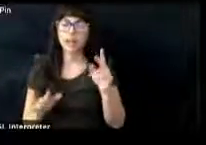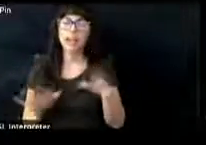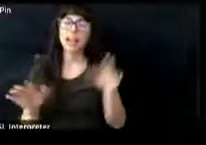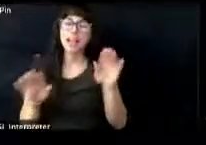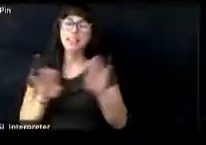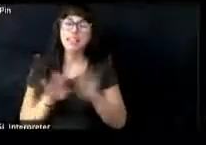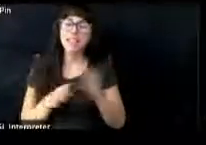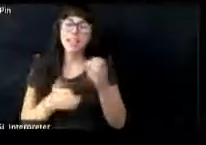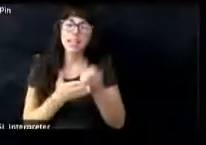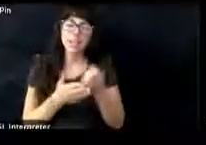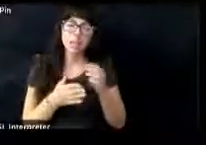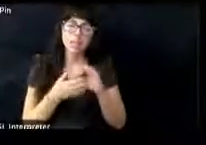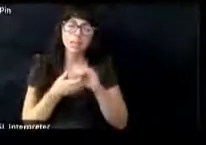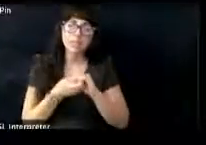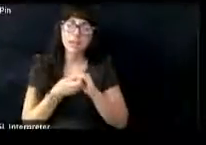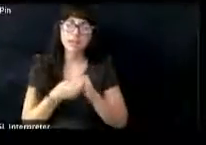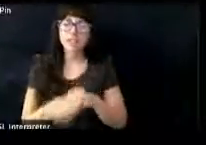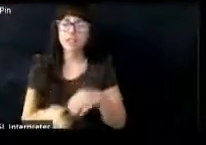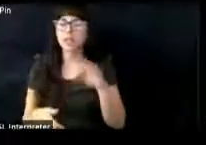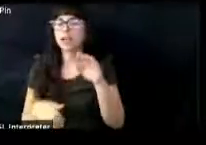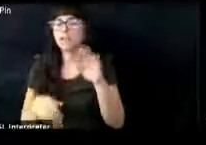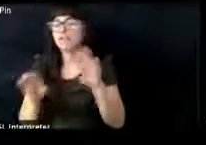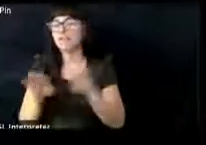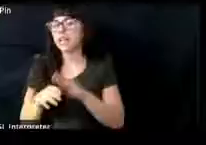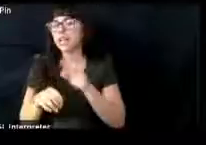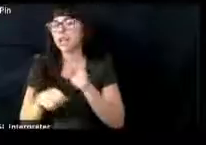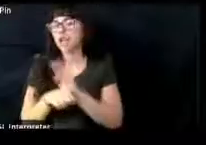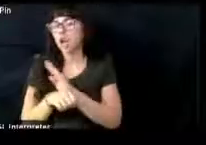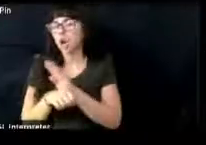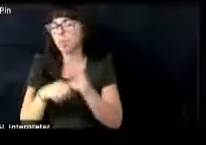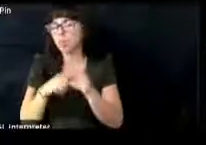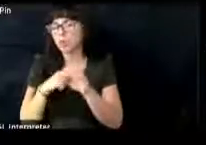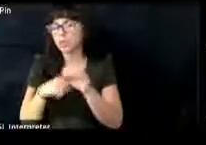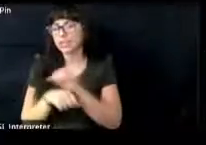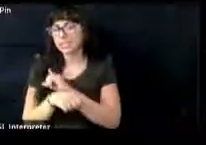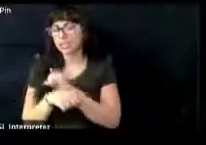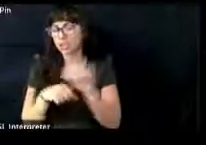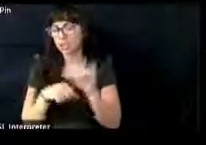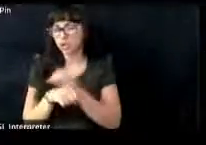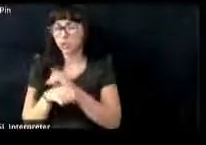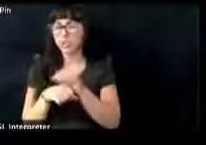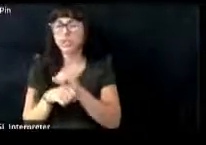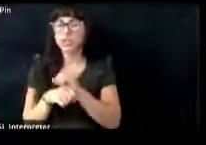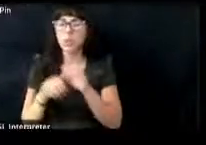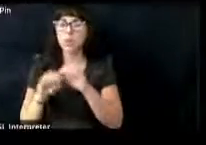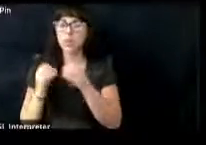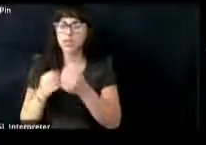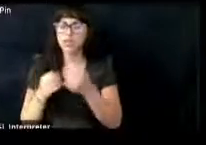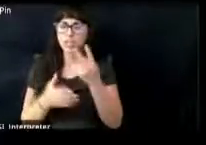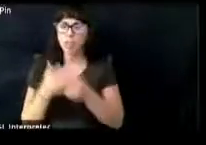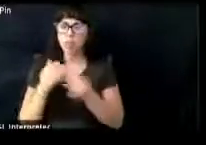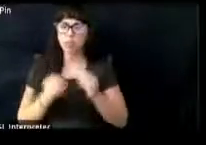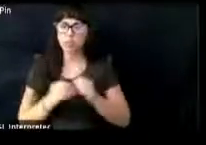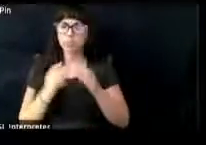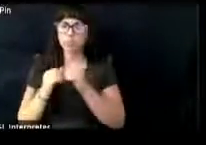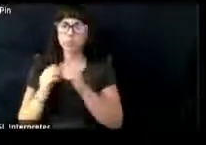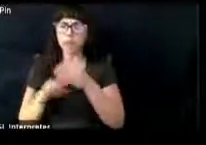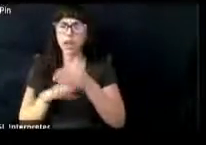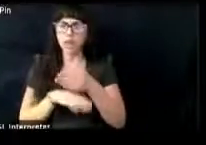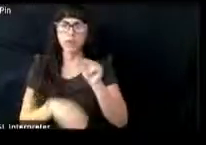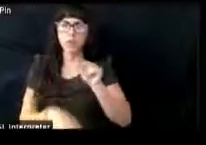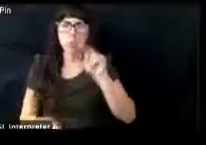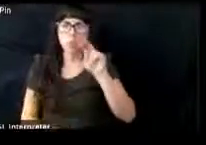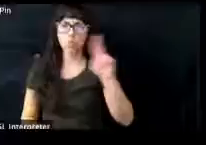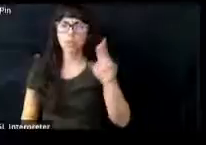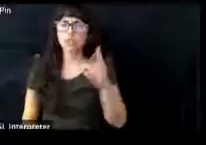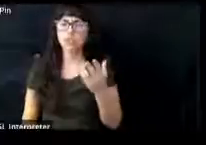Valley Industry and Commerce Association, two organizations born out of the Northridge earthquake, as I understand it, are further examples